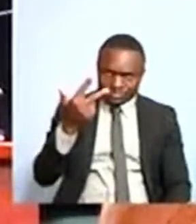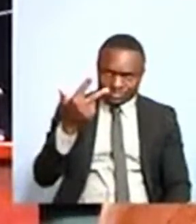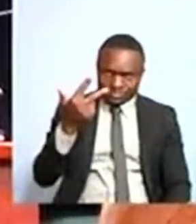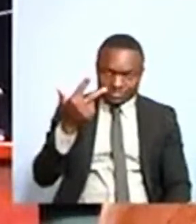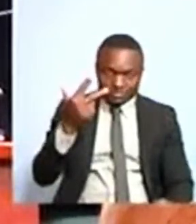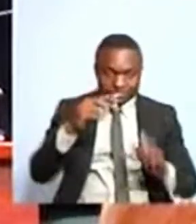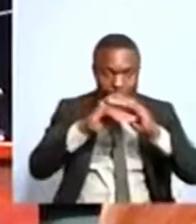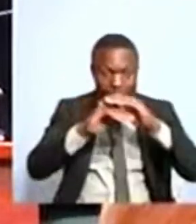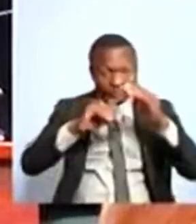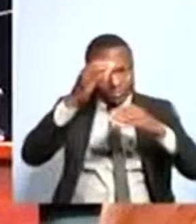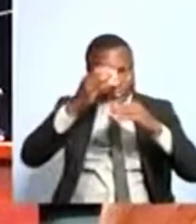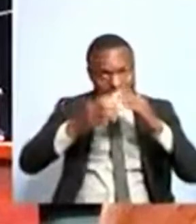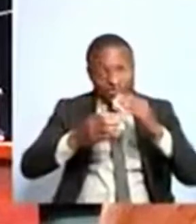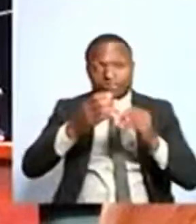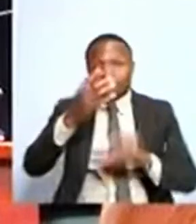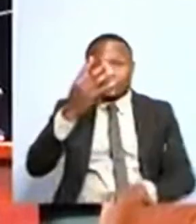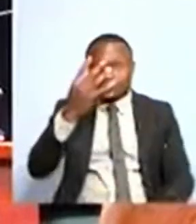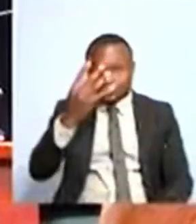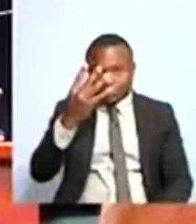under Clause 4.